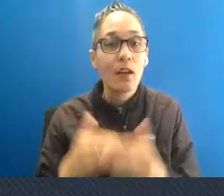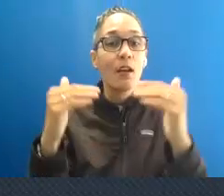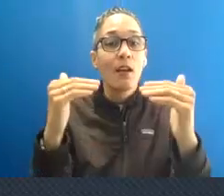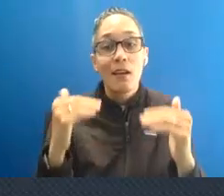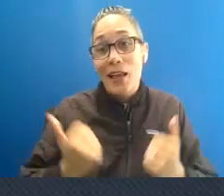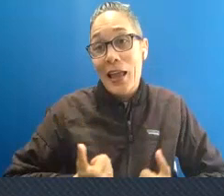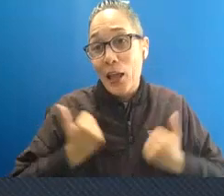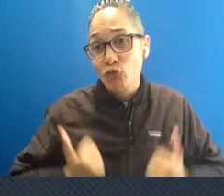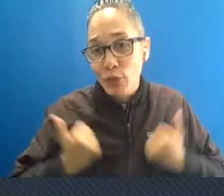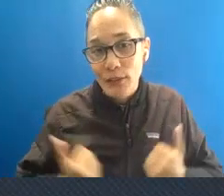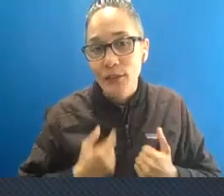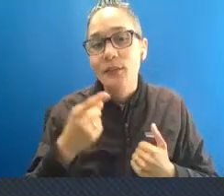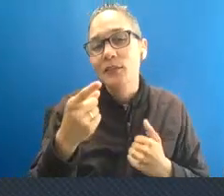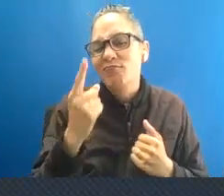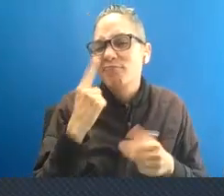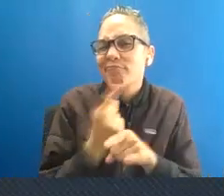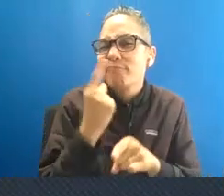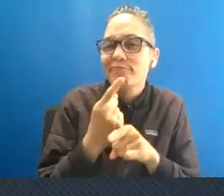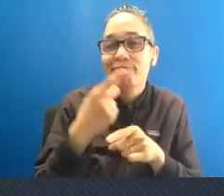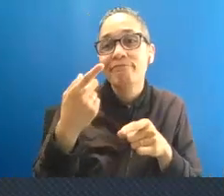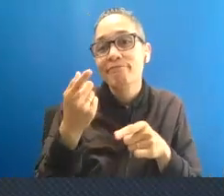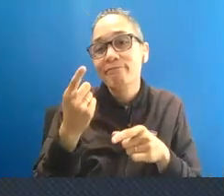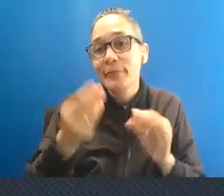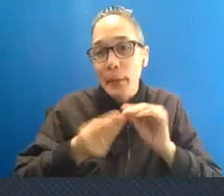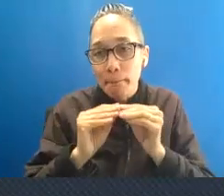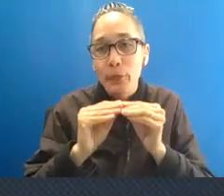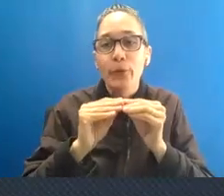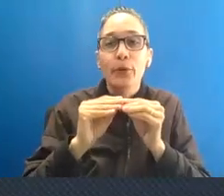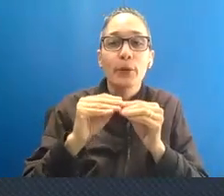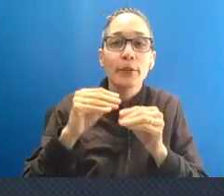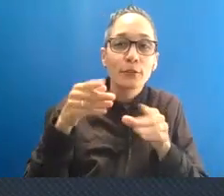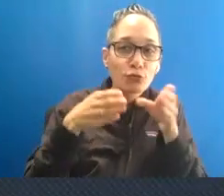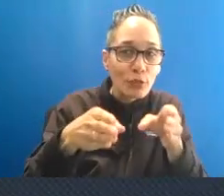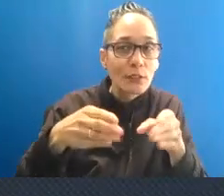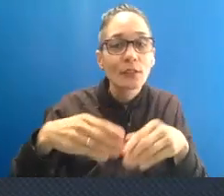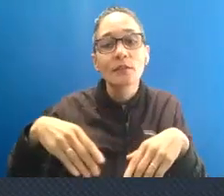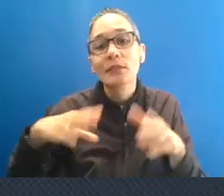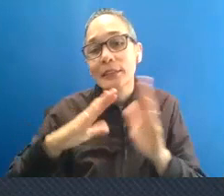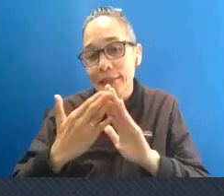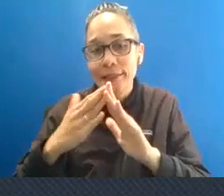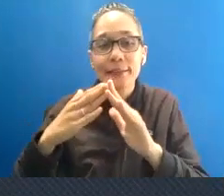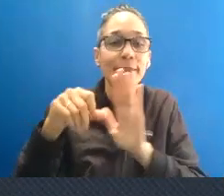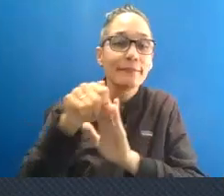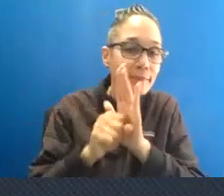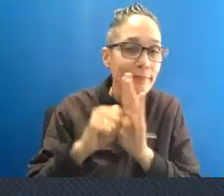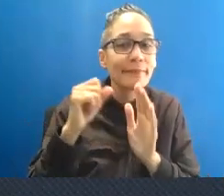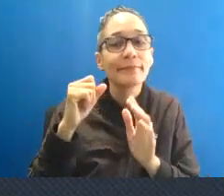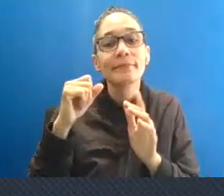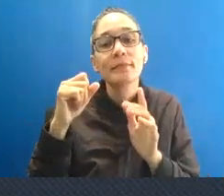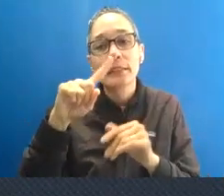Onto the address information, it's pretty standard. Your street, city, state, and zip